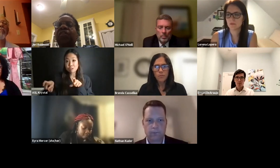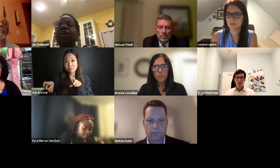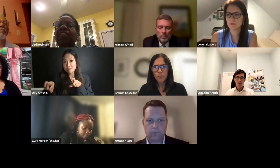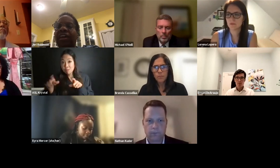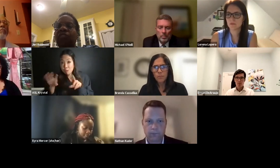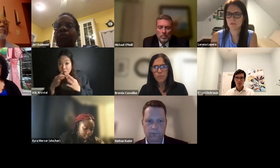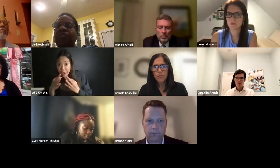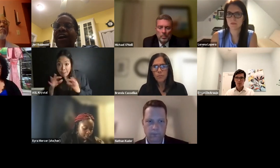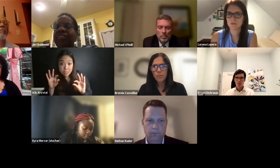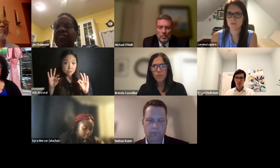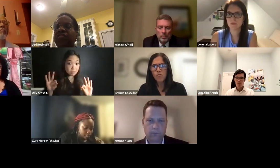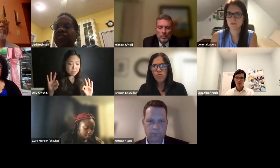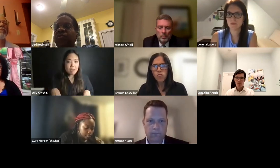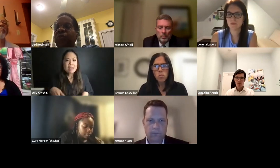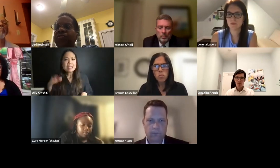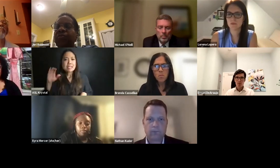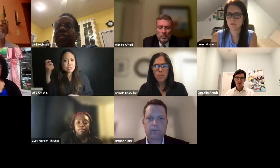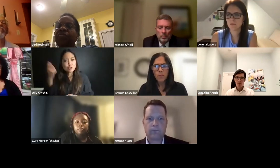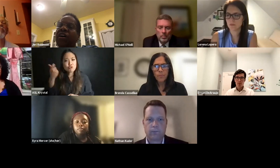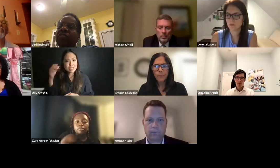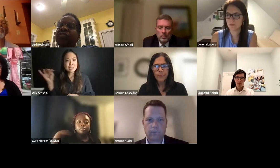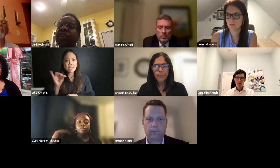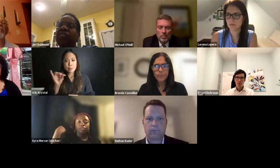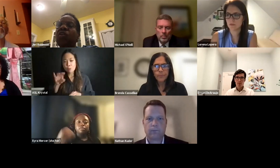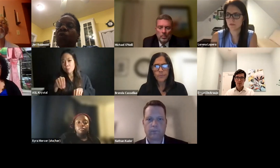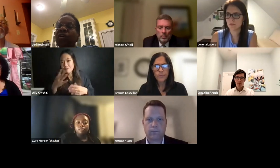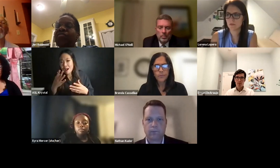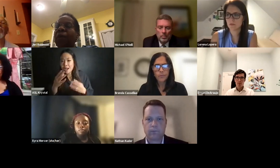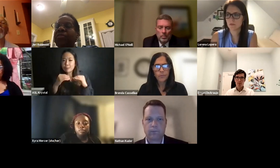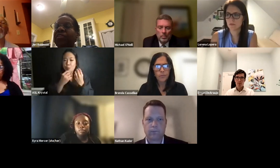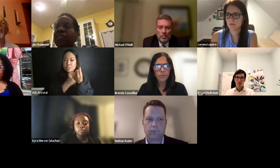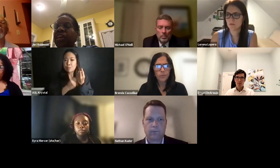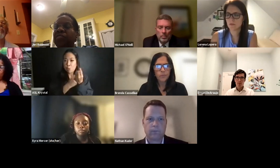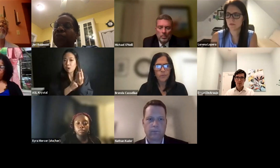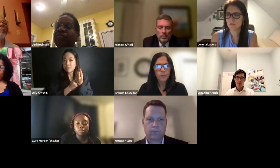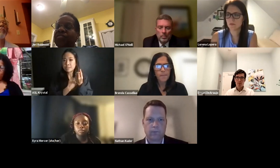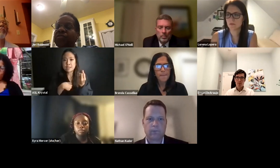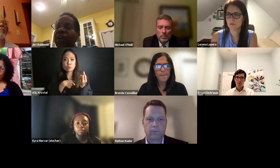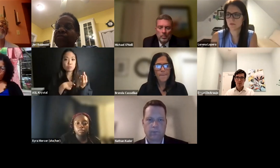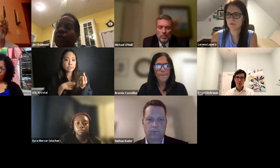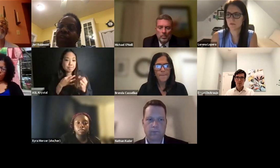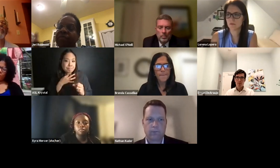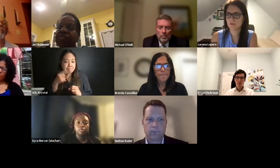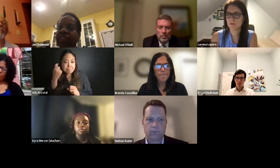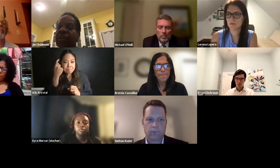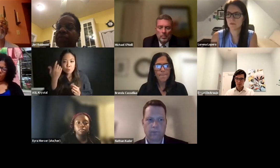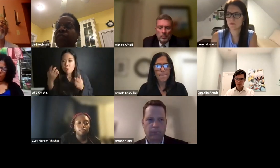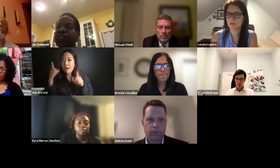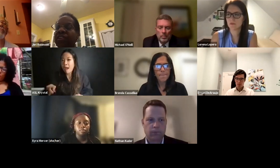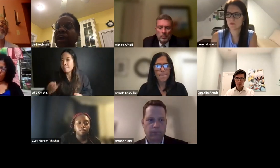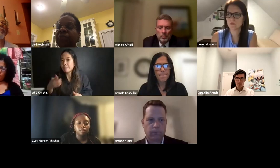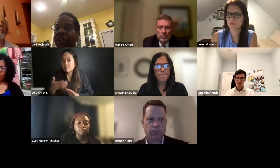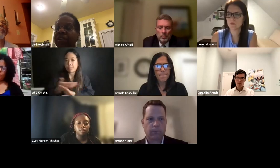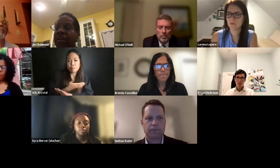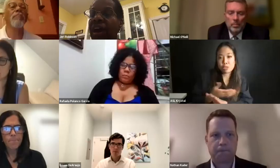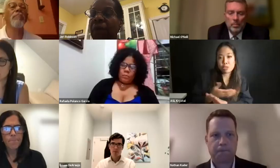similar that it will provide additional supports and would love to understand what has happened in the in the previous grant so that's not something for